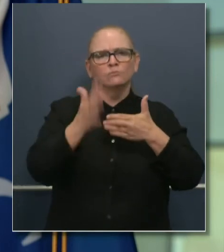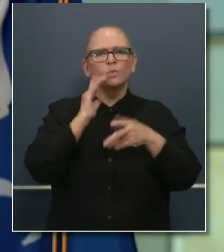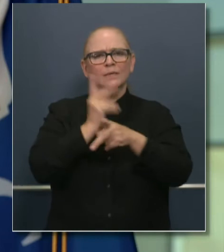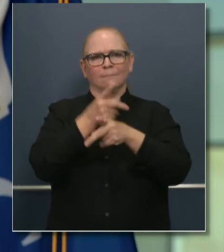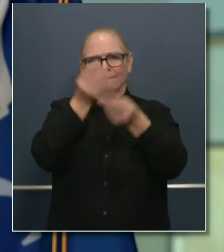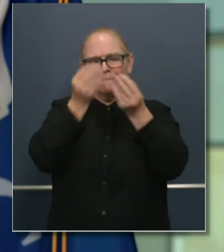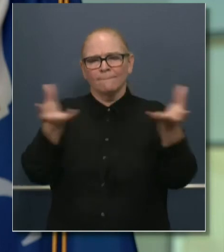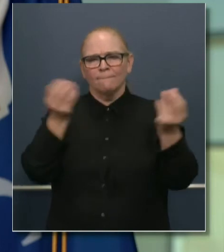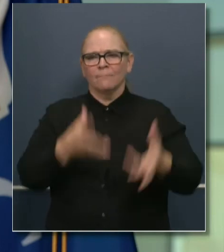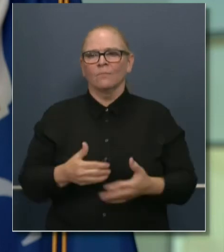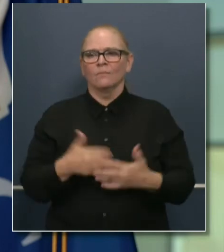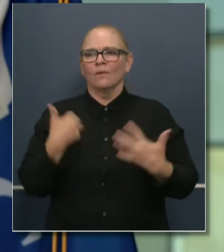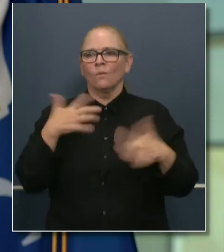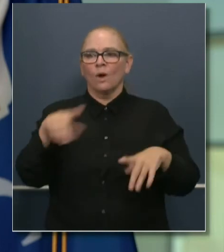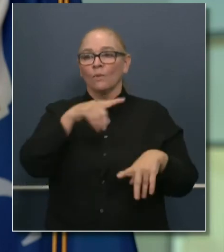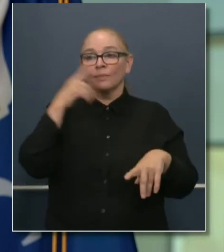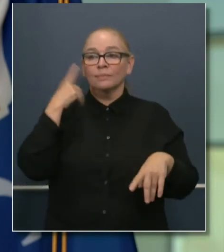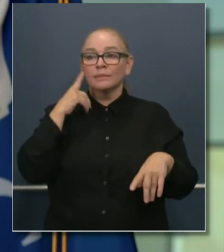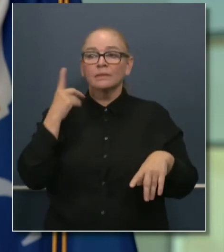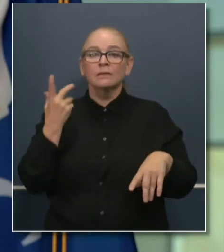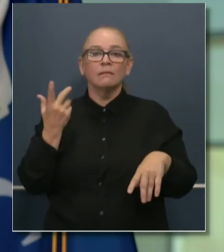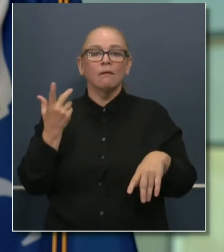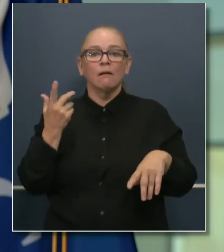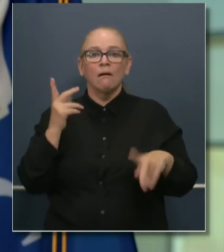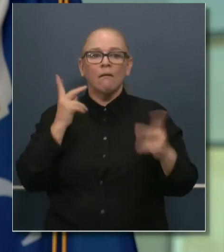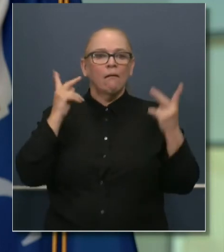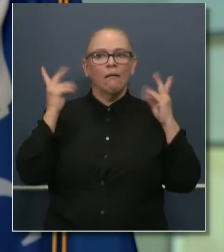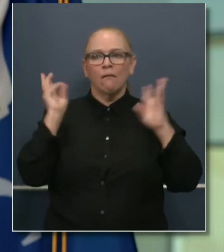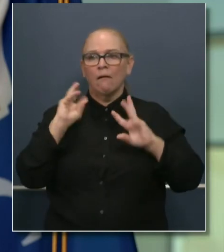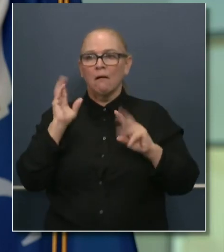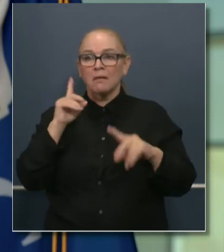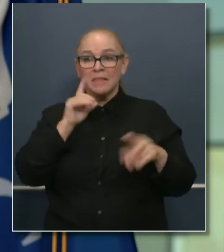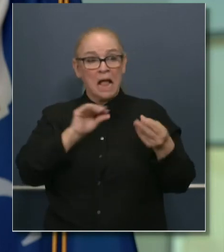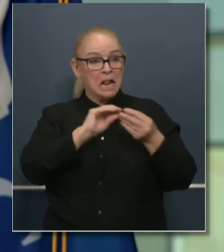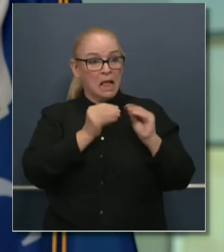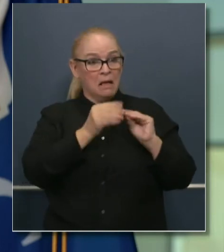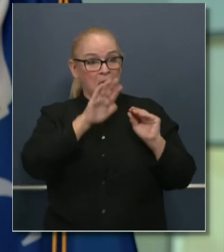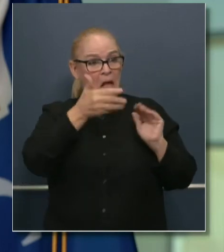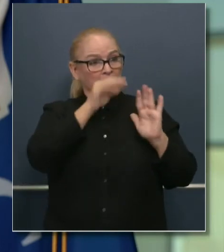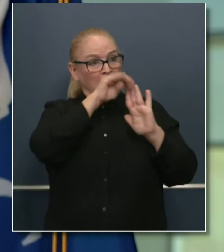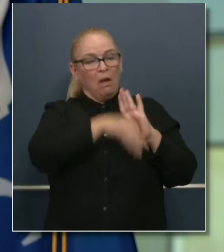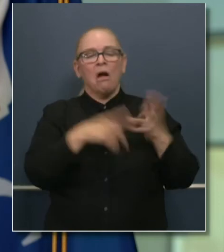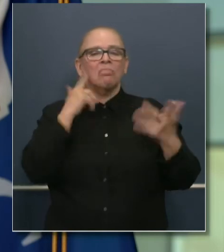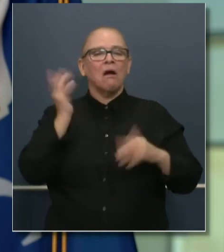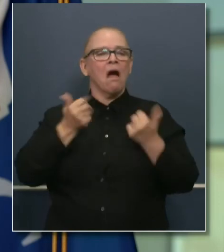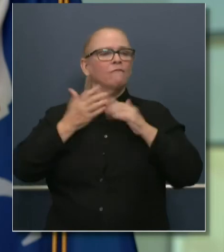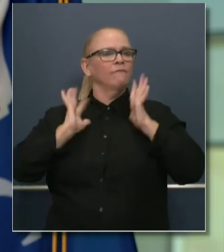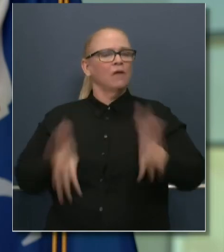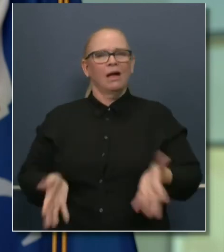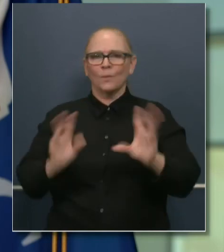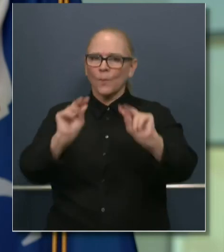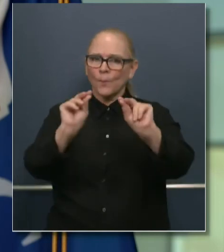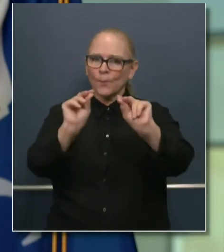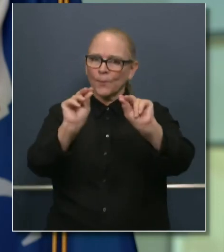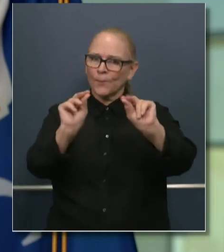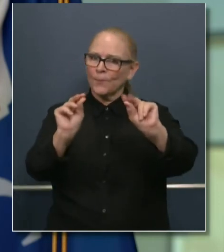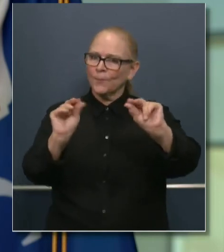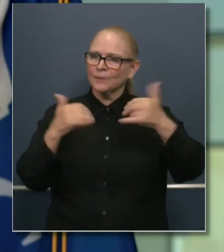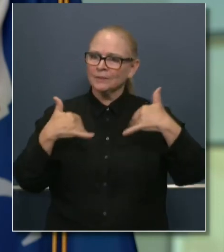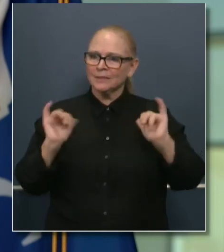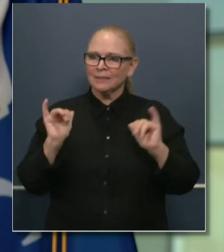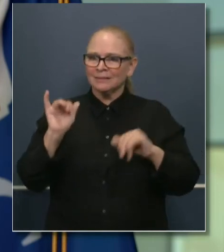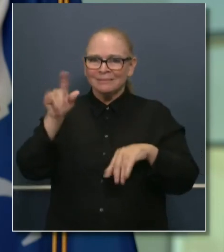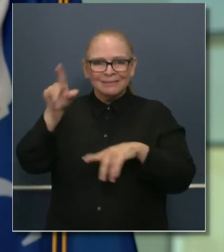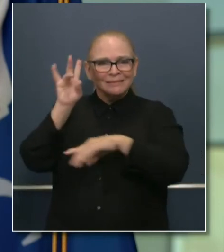be misled into feeling some more confidence about that 32 number. Again, look at those 7 and 14-day averages, not